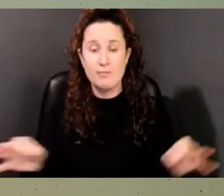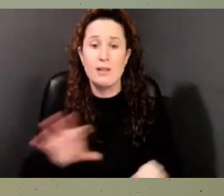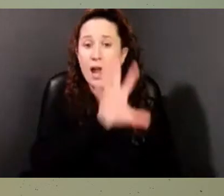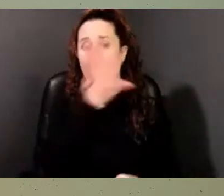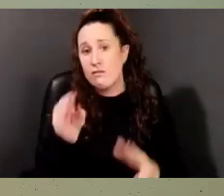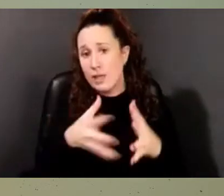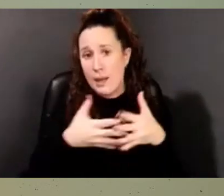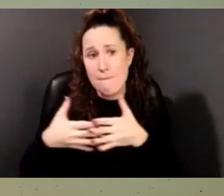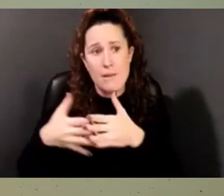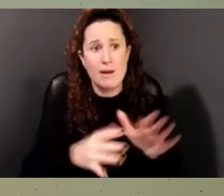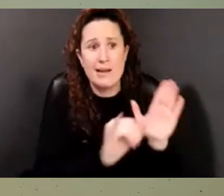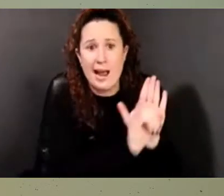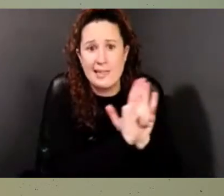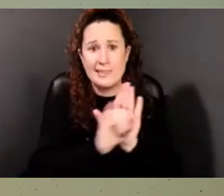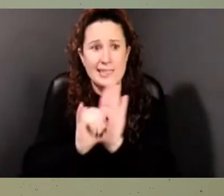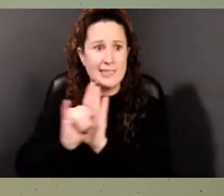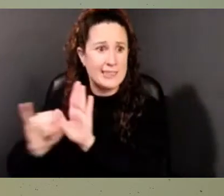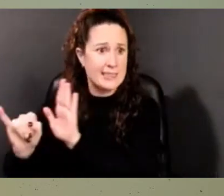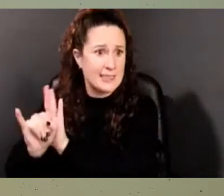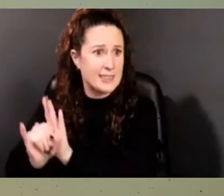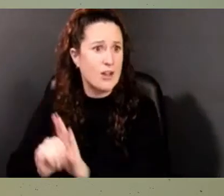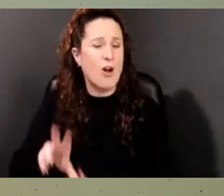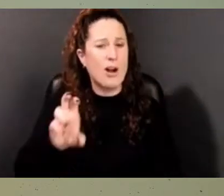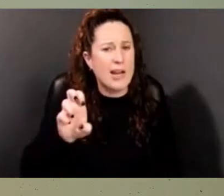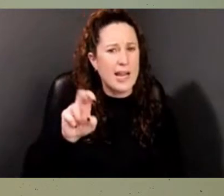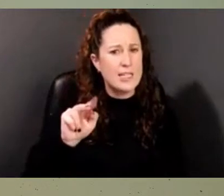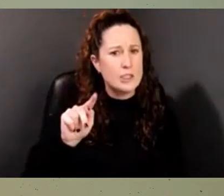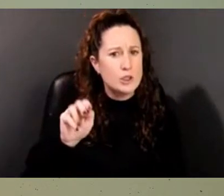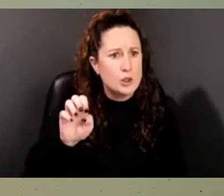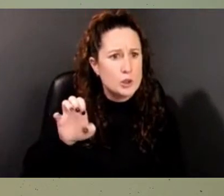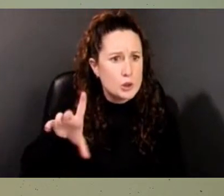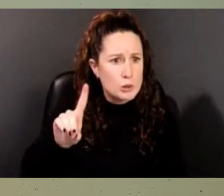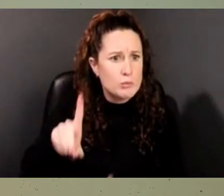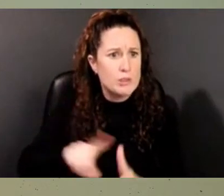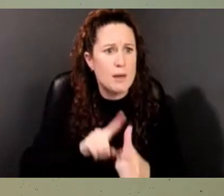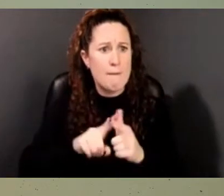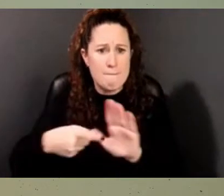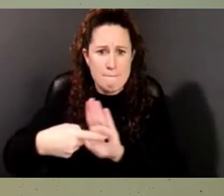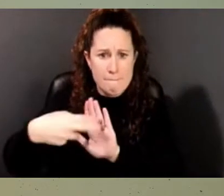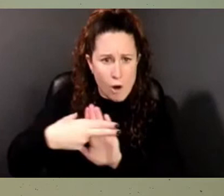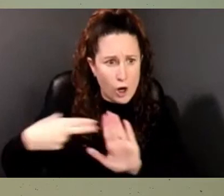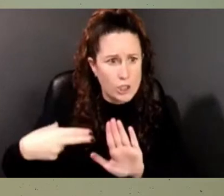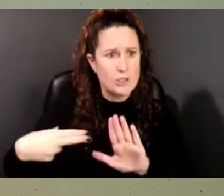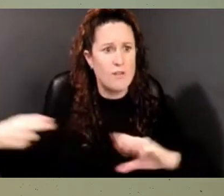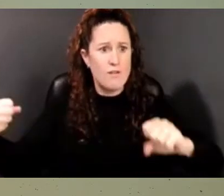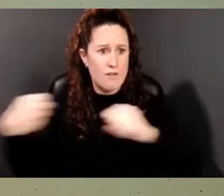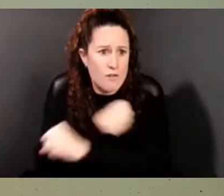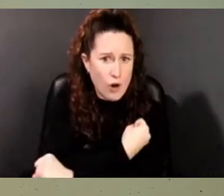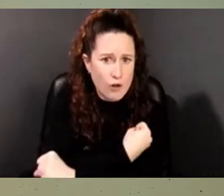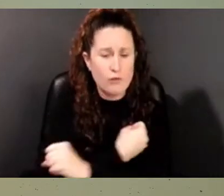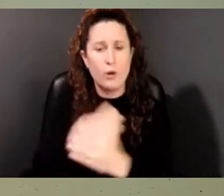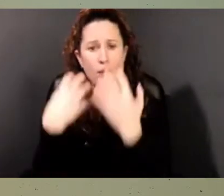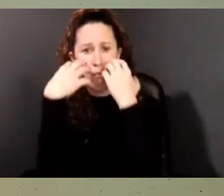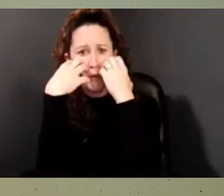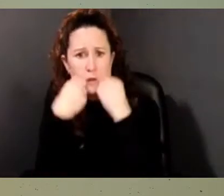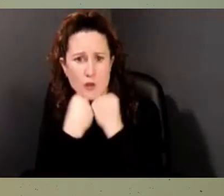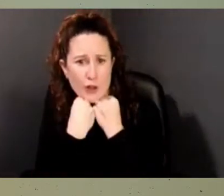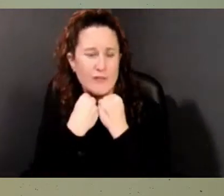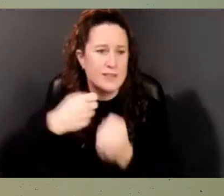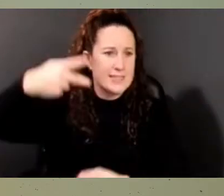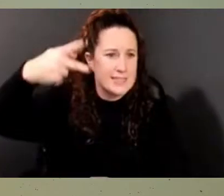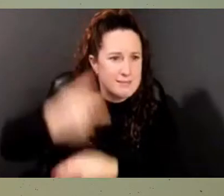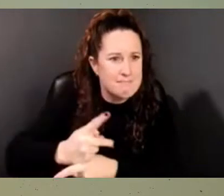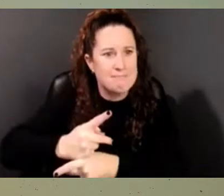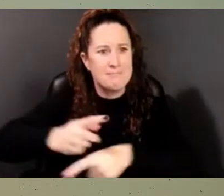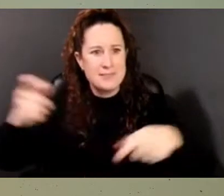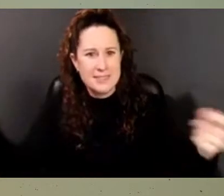identities are entombed, marked, fought for, preserved, celebrated, symbolized,